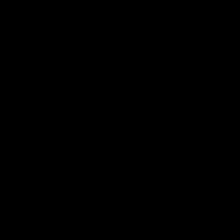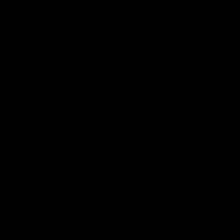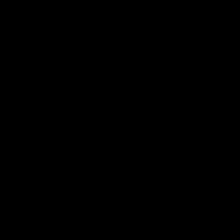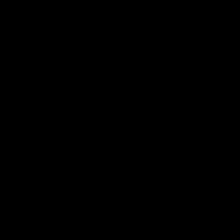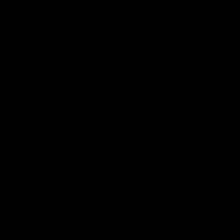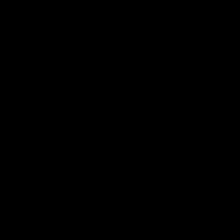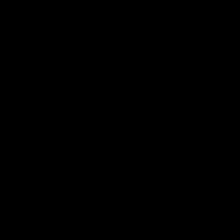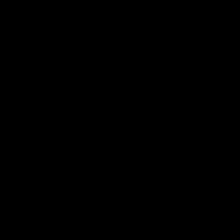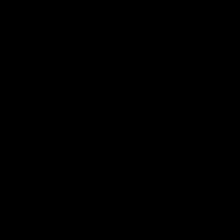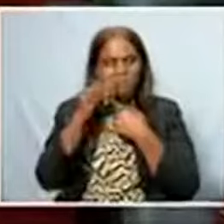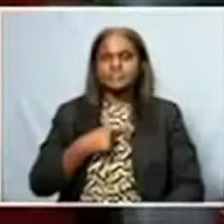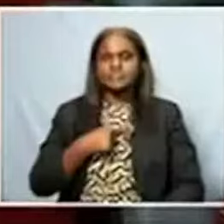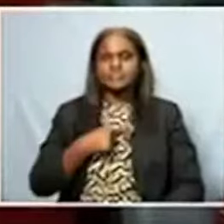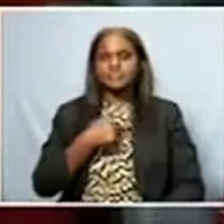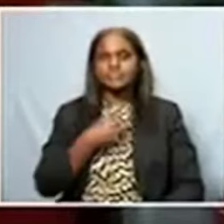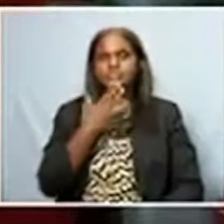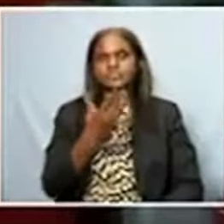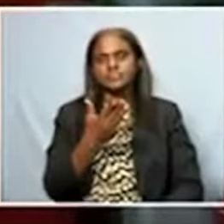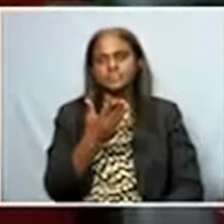of Parliament,